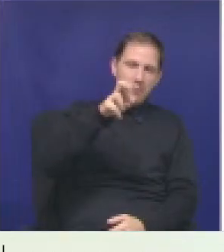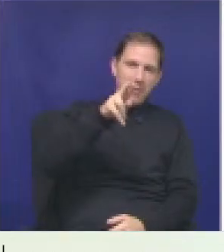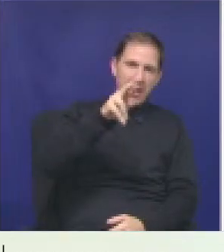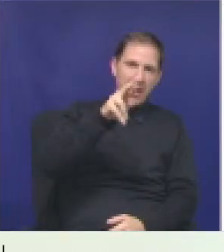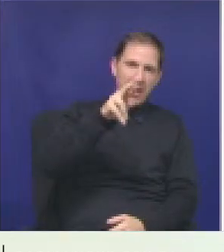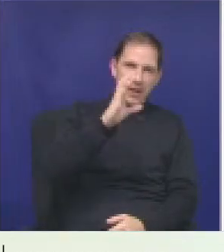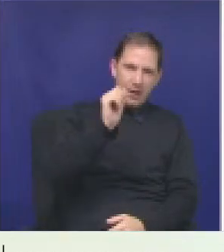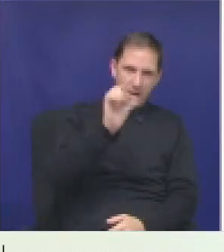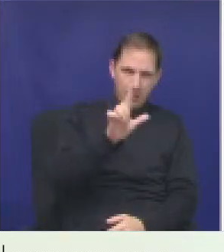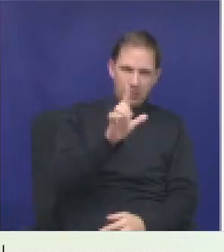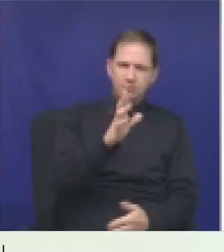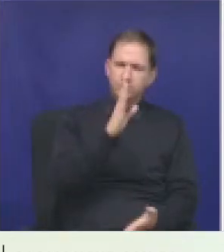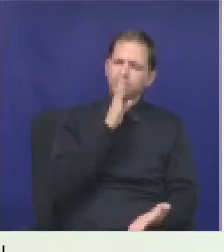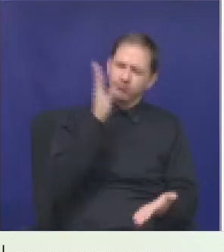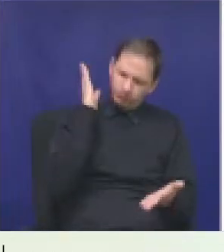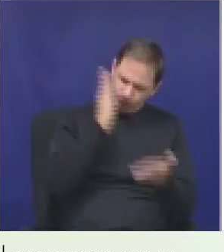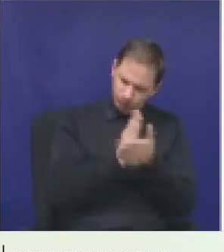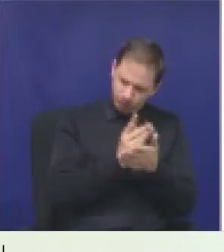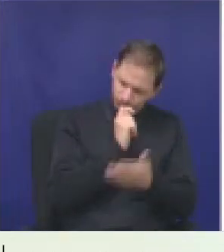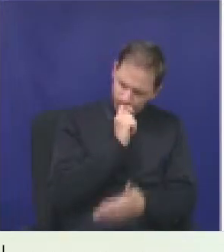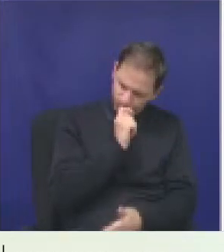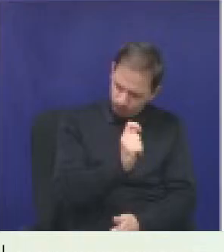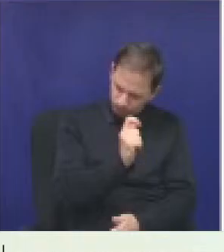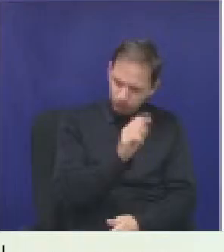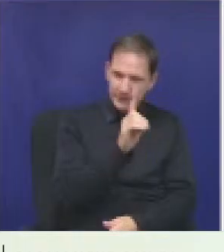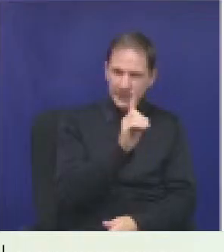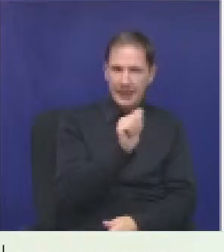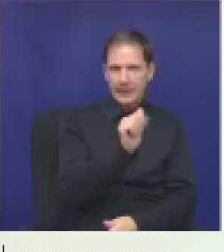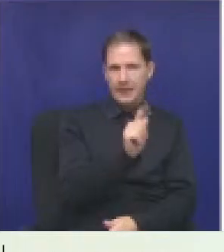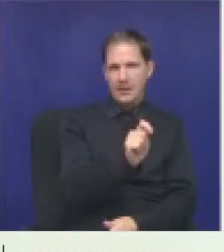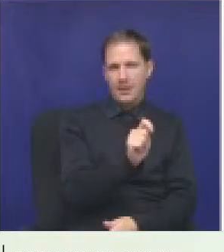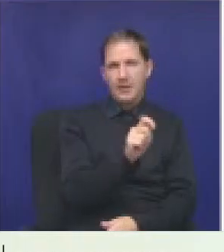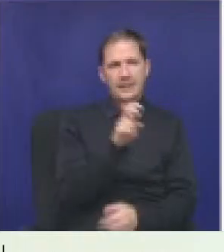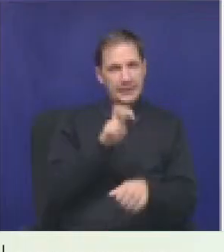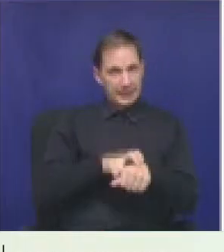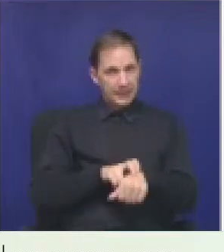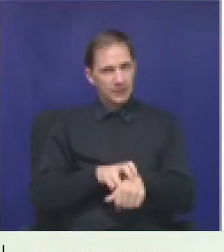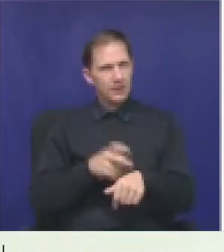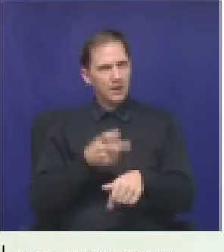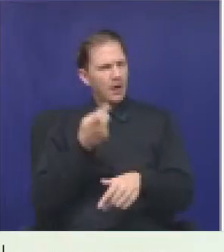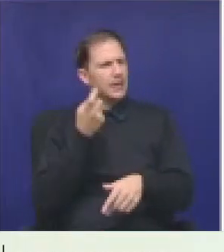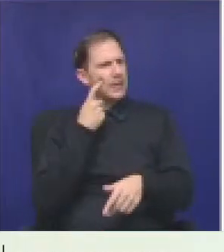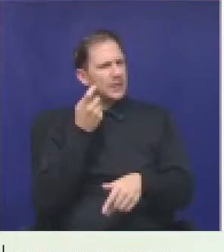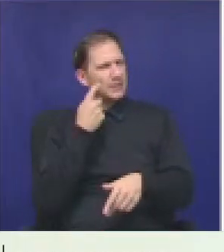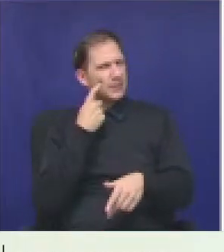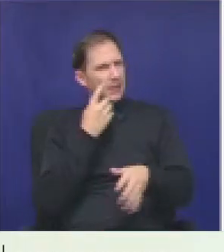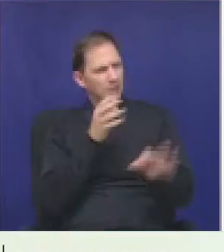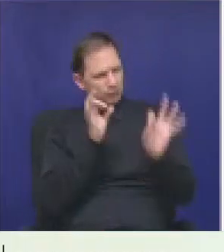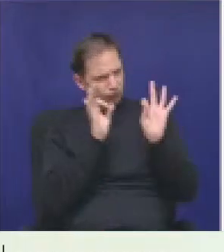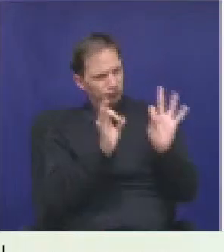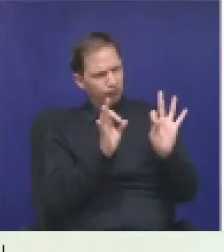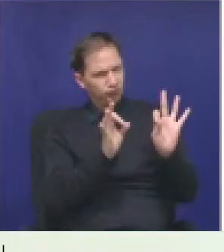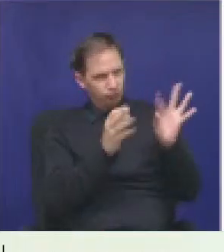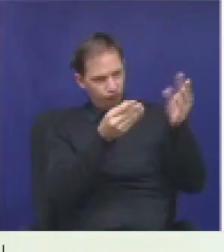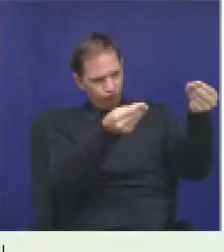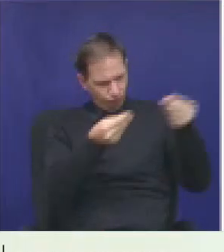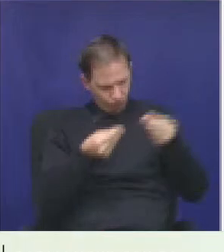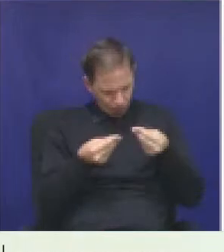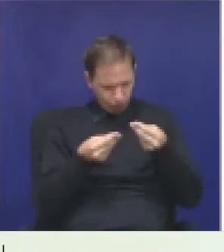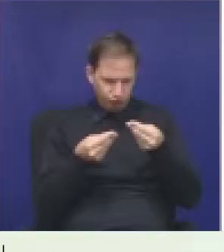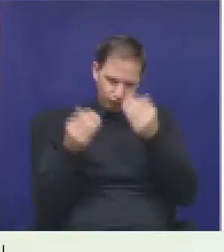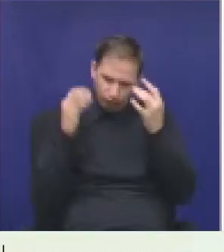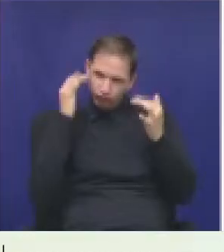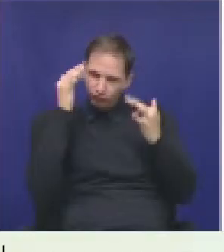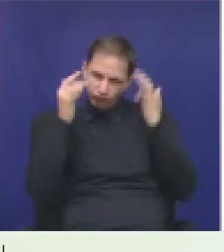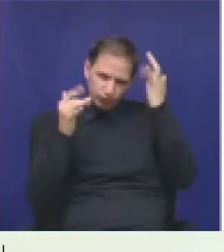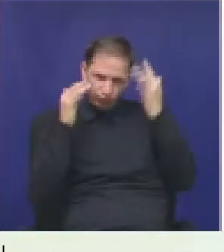leaders can navigate that ambiguity and uncertainty with greater confidence. Statistics and evidence-based decisions provide